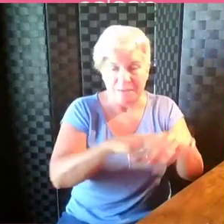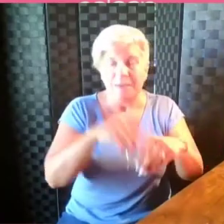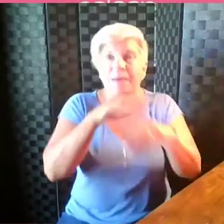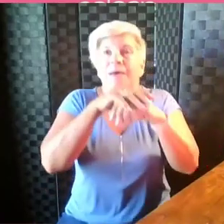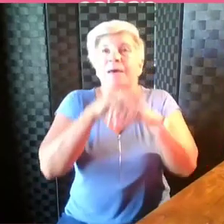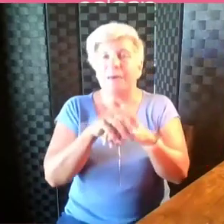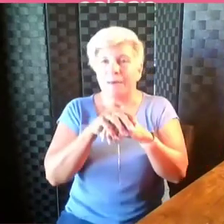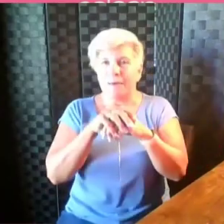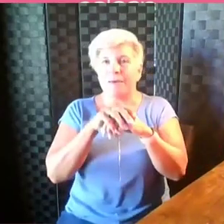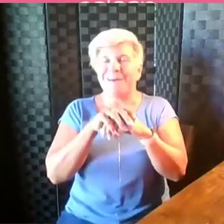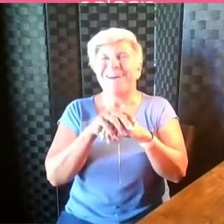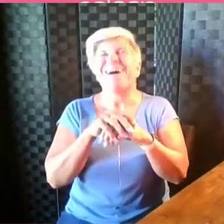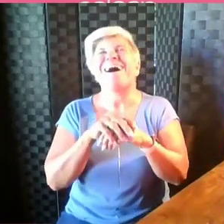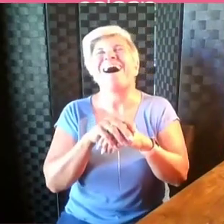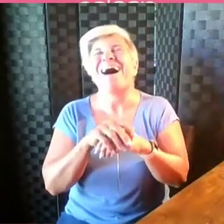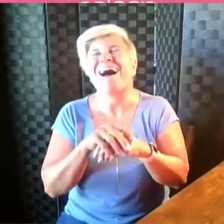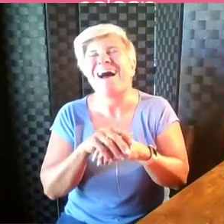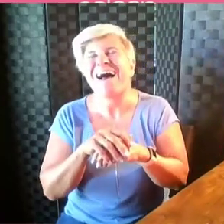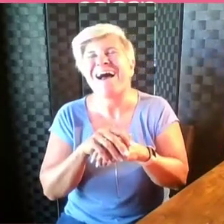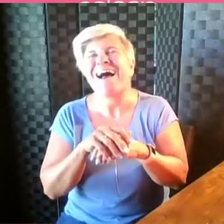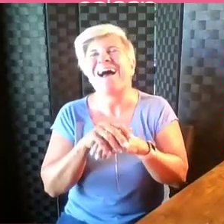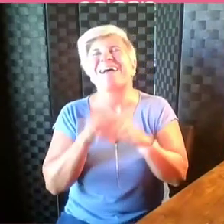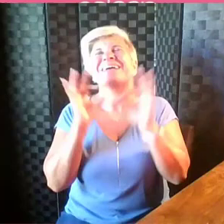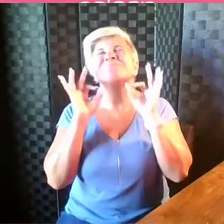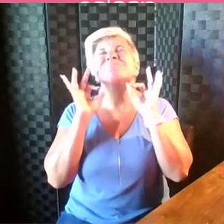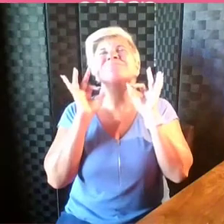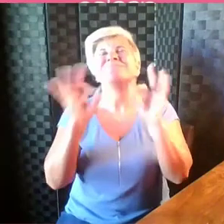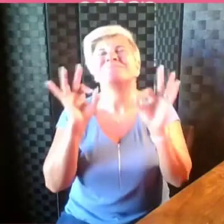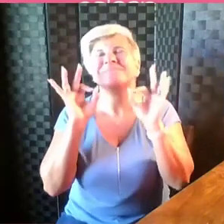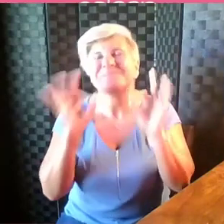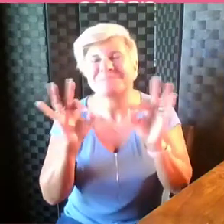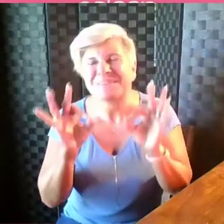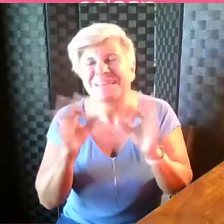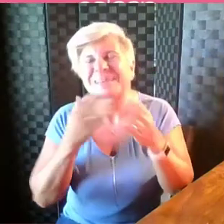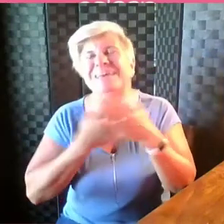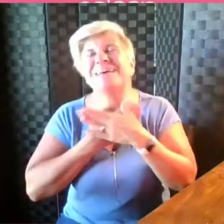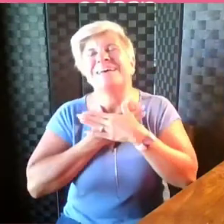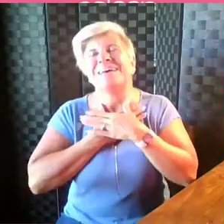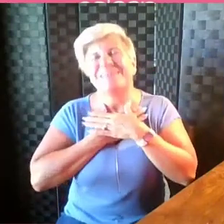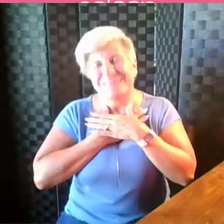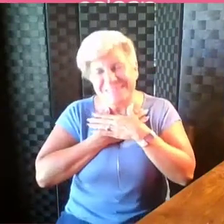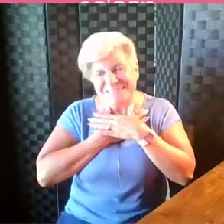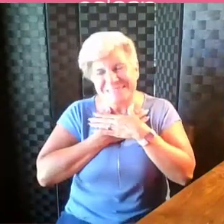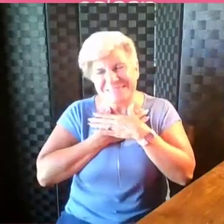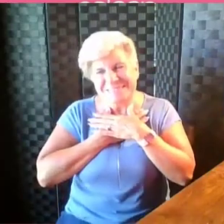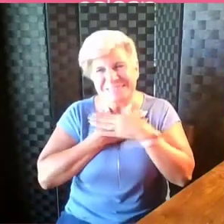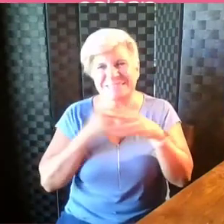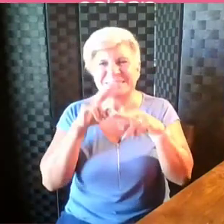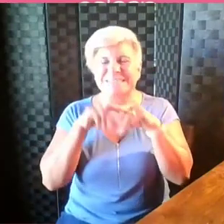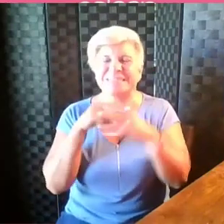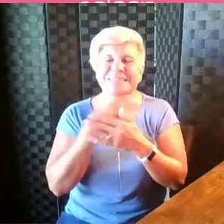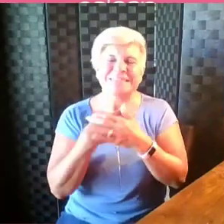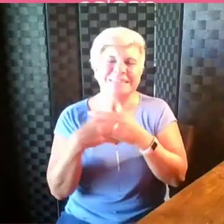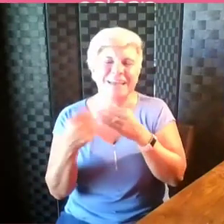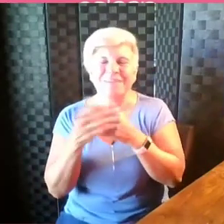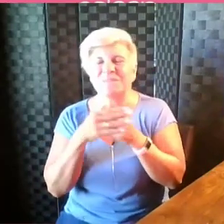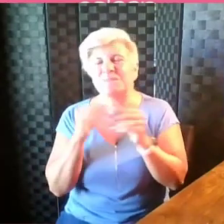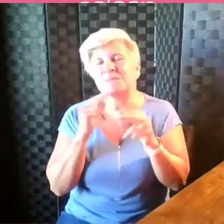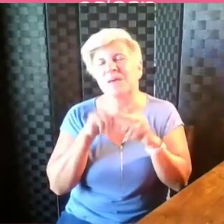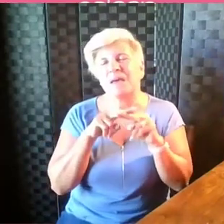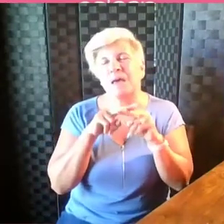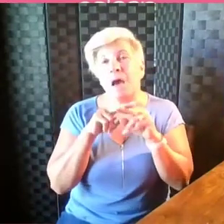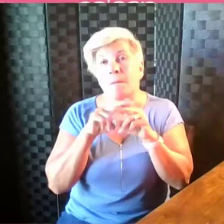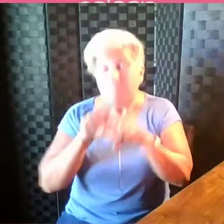is just right," she sighed. She settled down into the chair to rest, and then bam! It broke